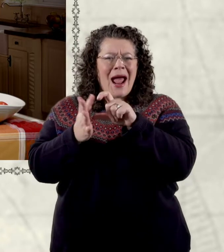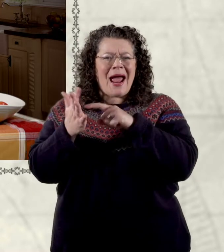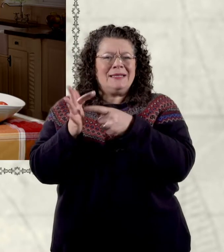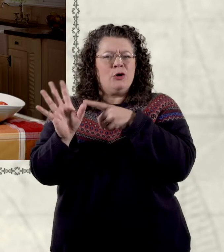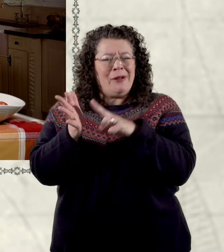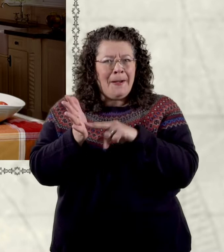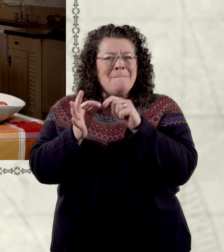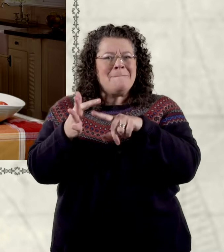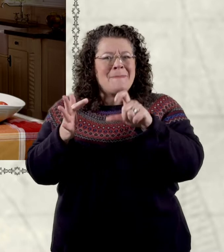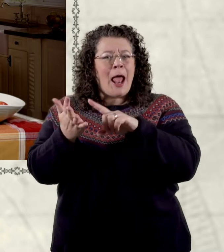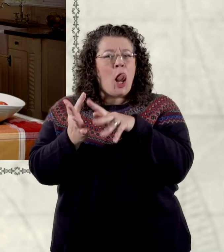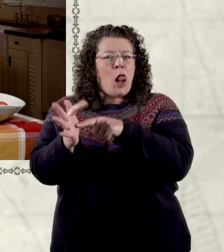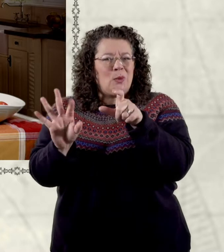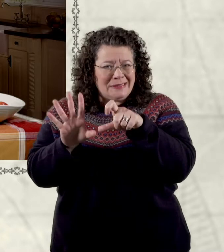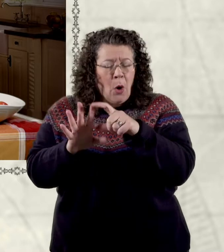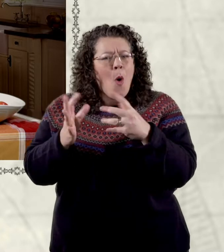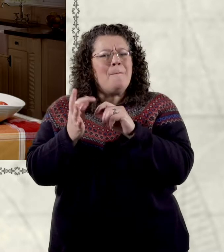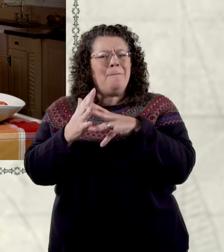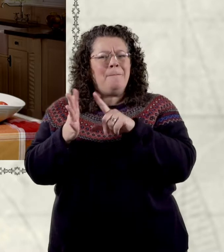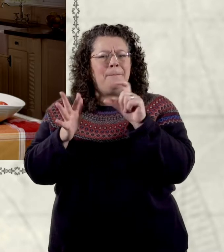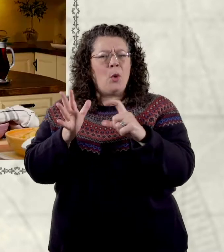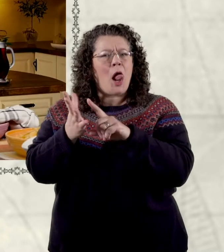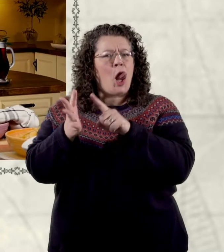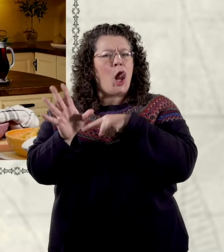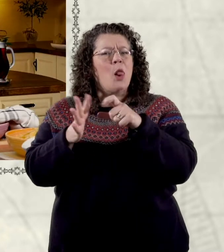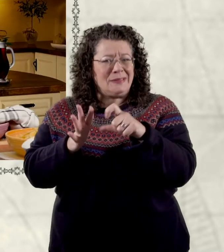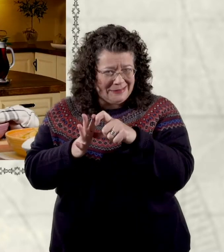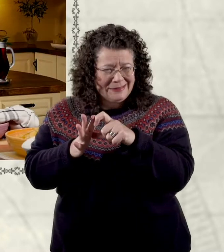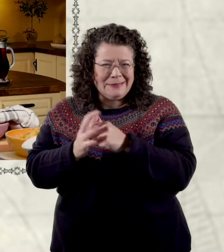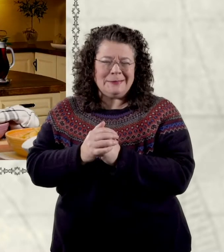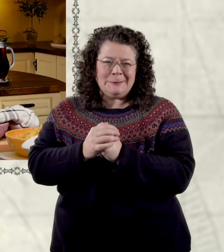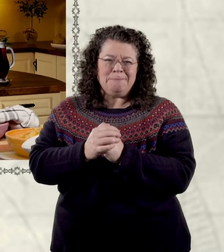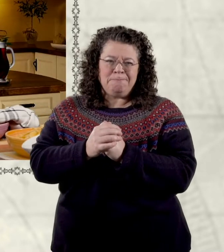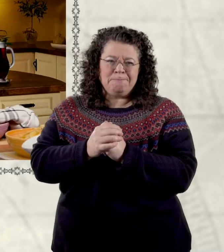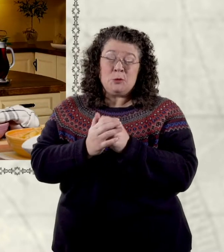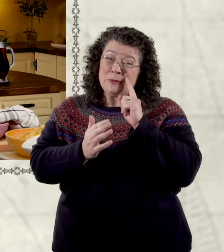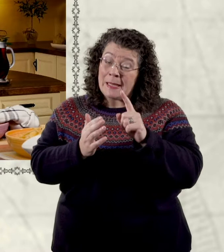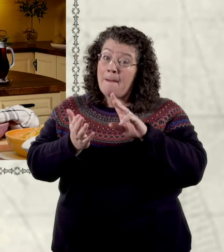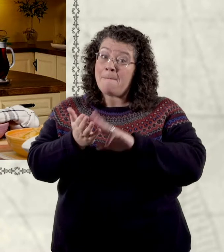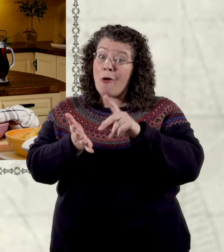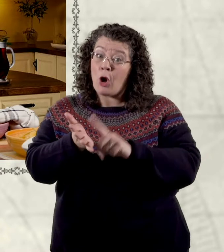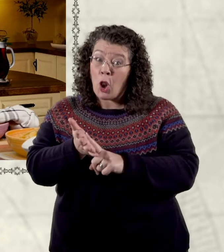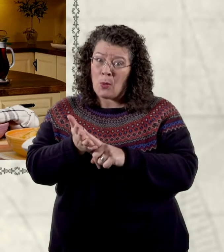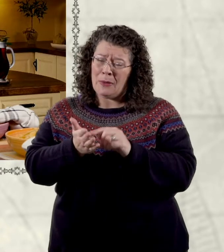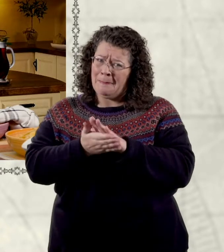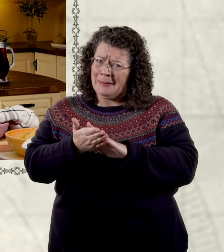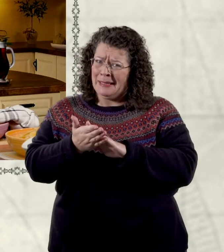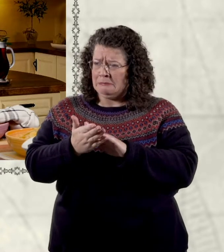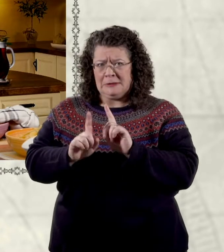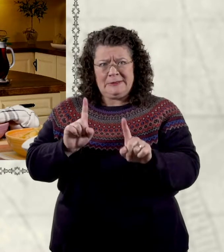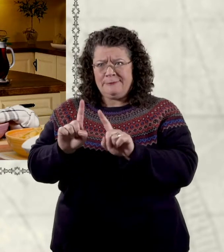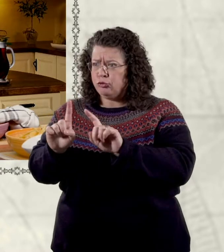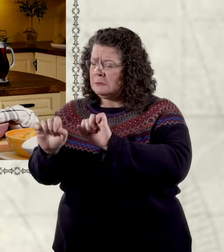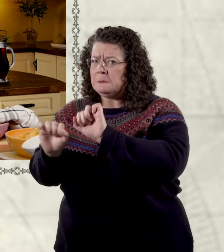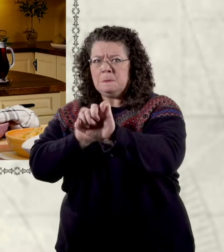a Deryn Bec Lloyd or Bwca Lloyd. You see, the Mary Lloyd means something different